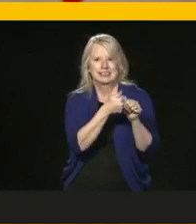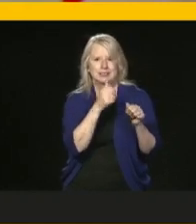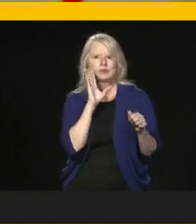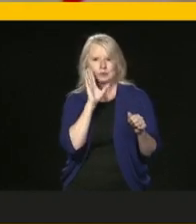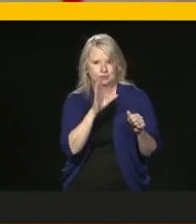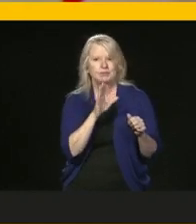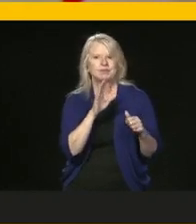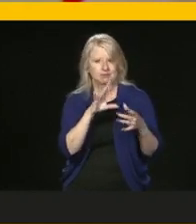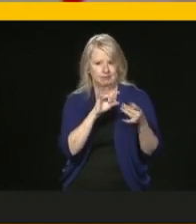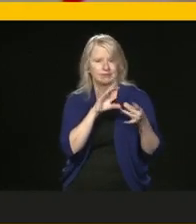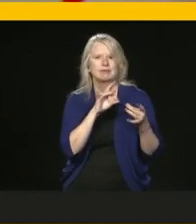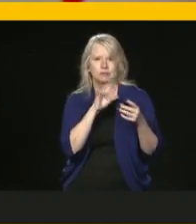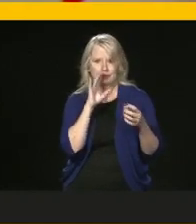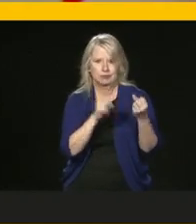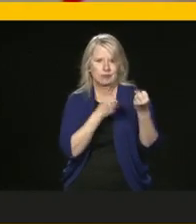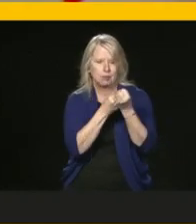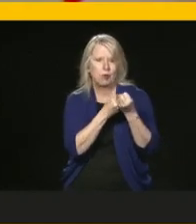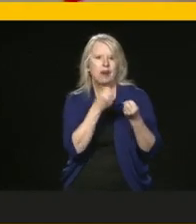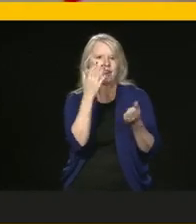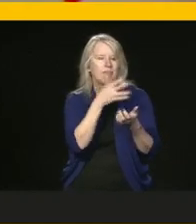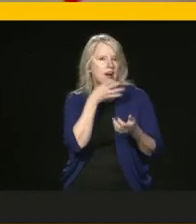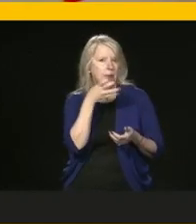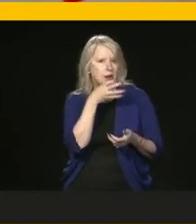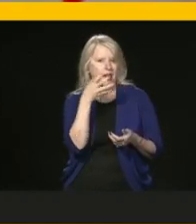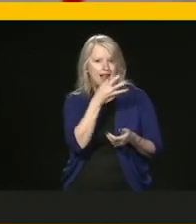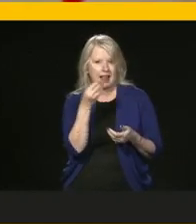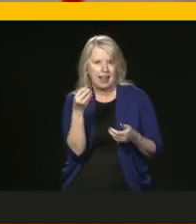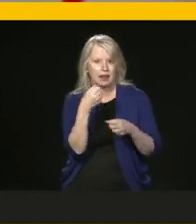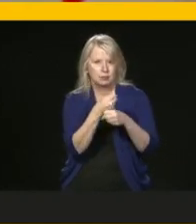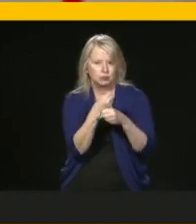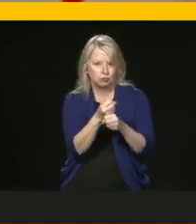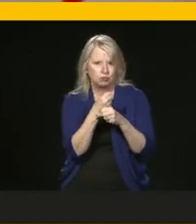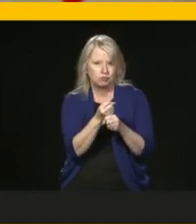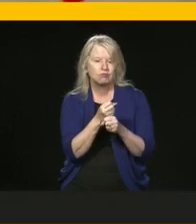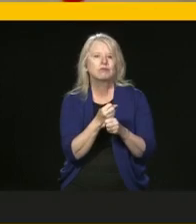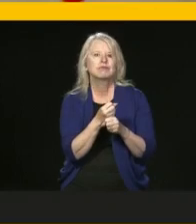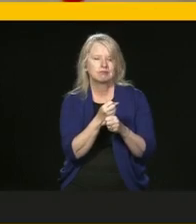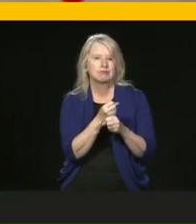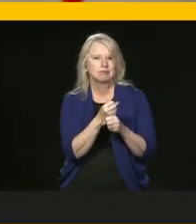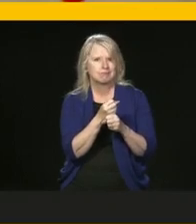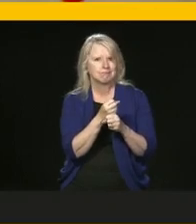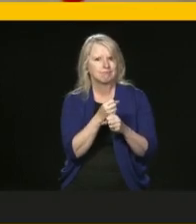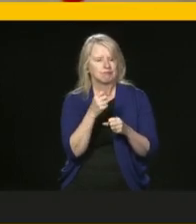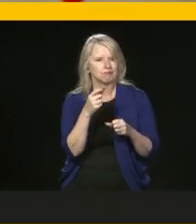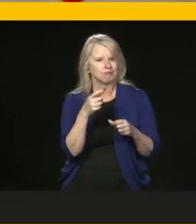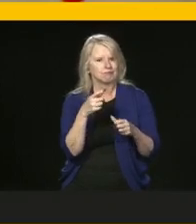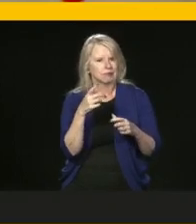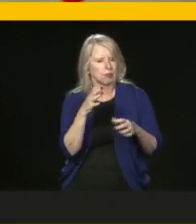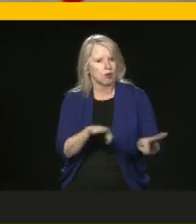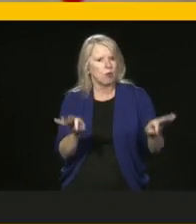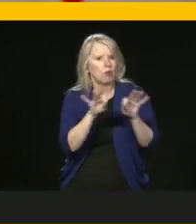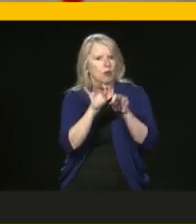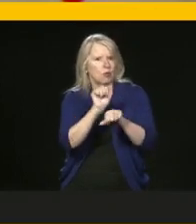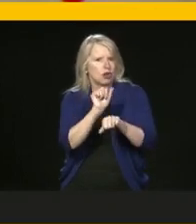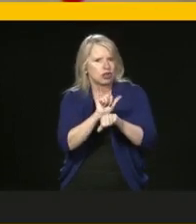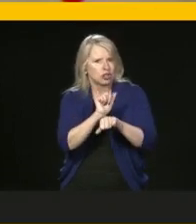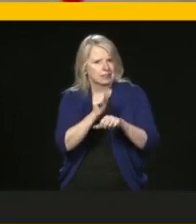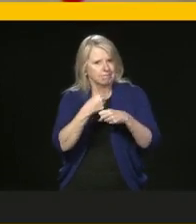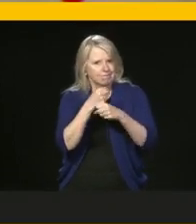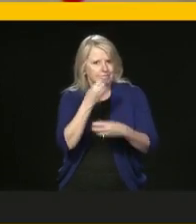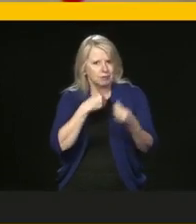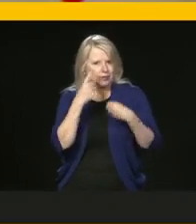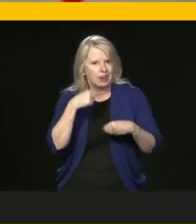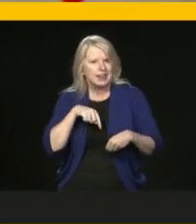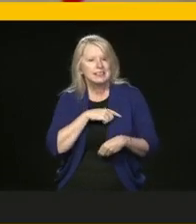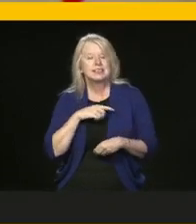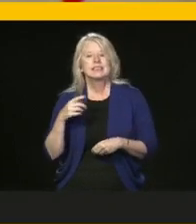and producers who are doing eminent work for our country. Innovation, science and industry, Navdeep